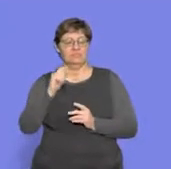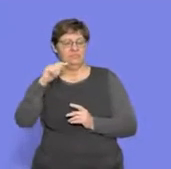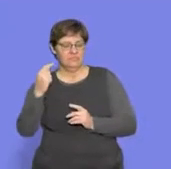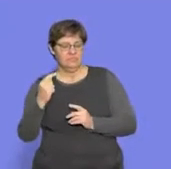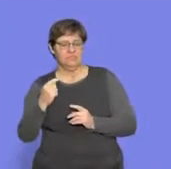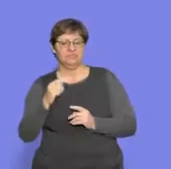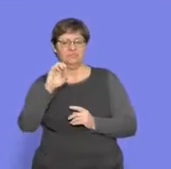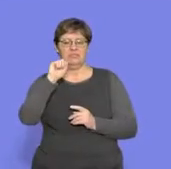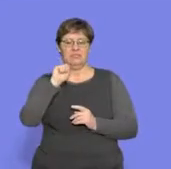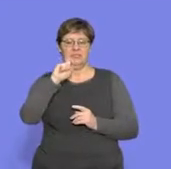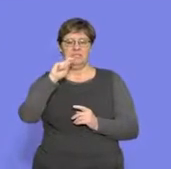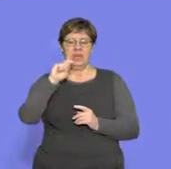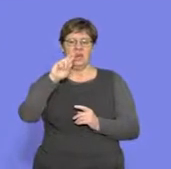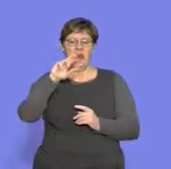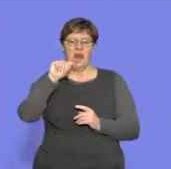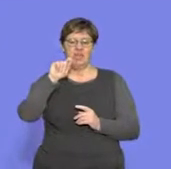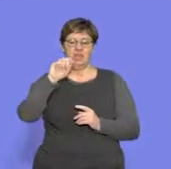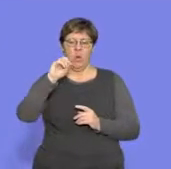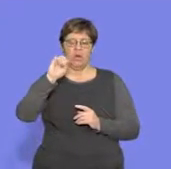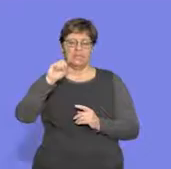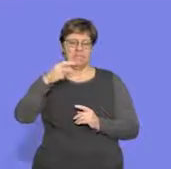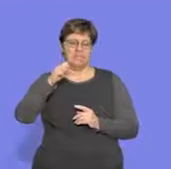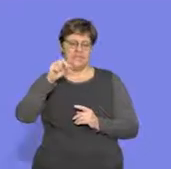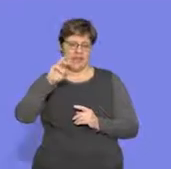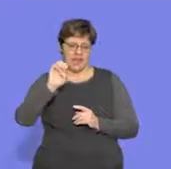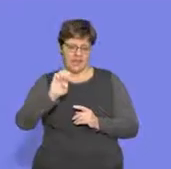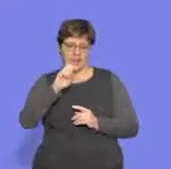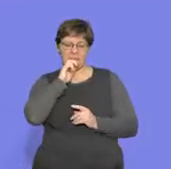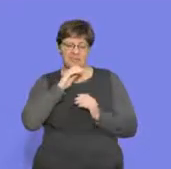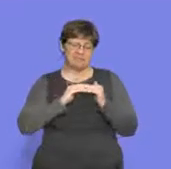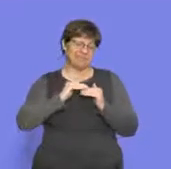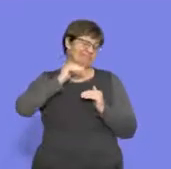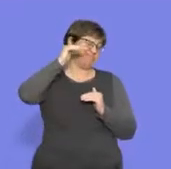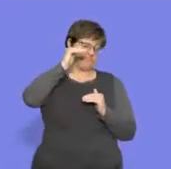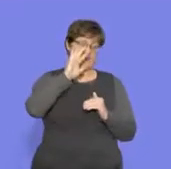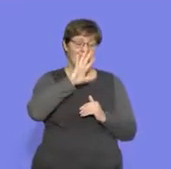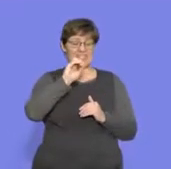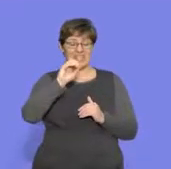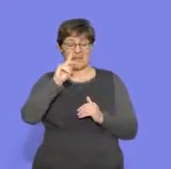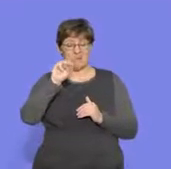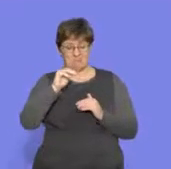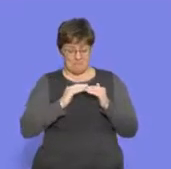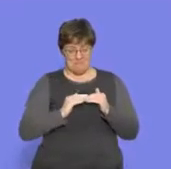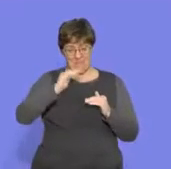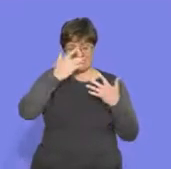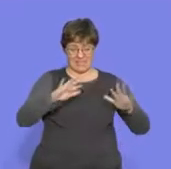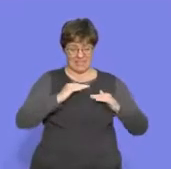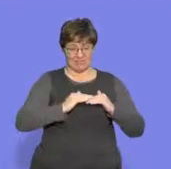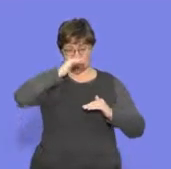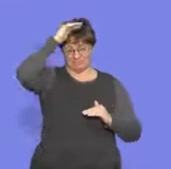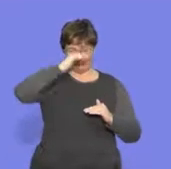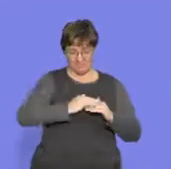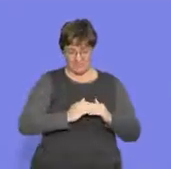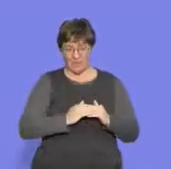other layers include the stratosphere, which is about 50 kilometers above sea level. And we look at that, that's